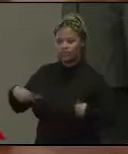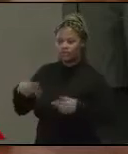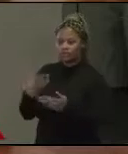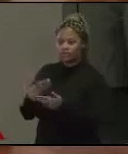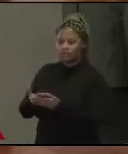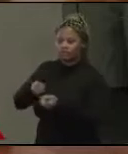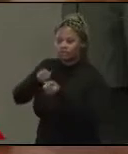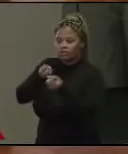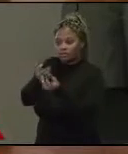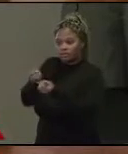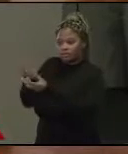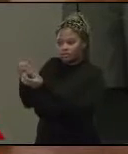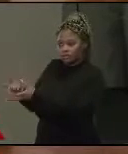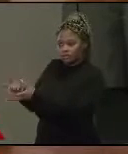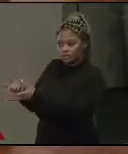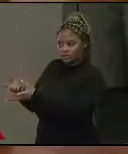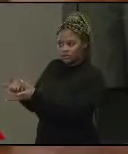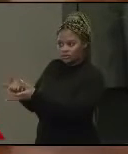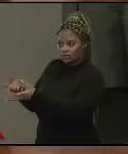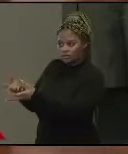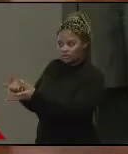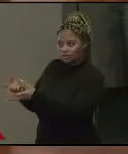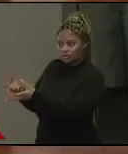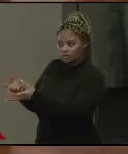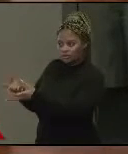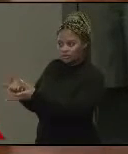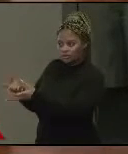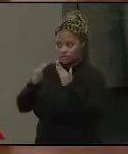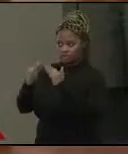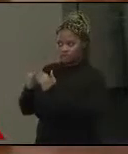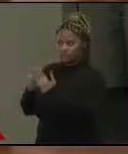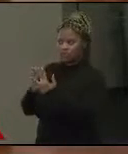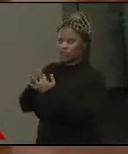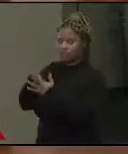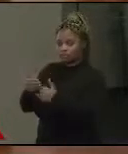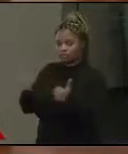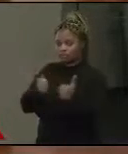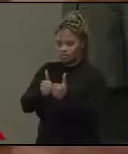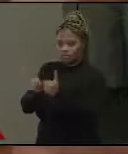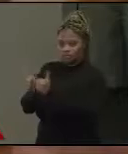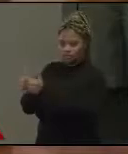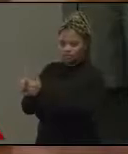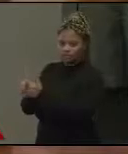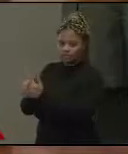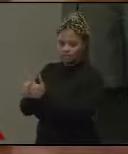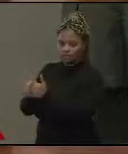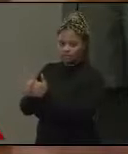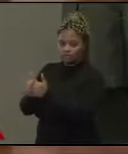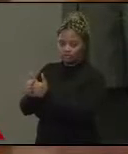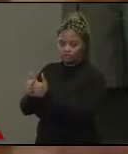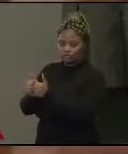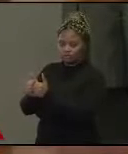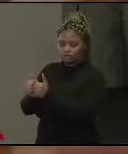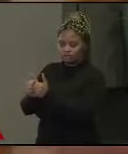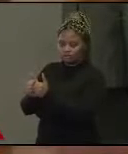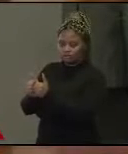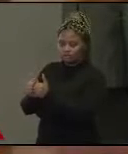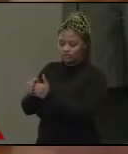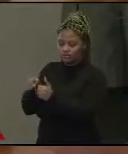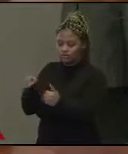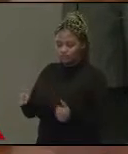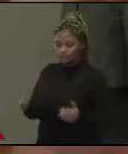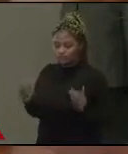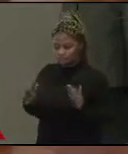human settlements through collaborations and partnerships. This human settlements in Indaba is